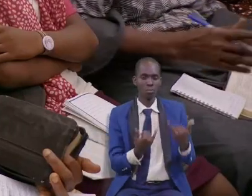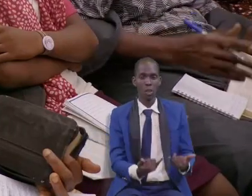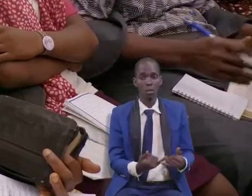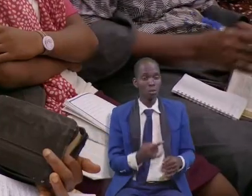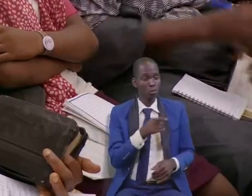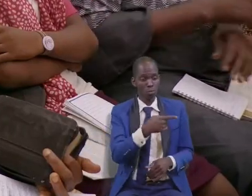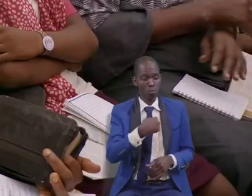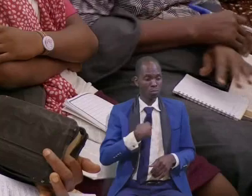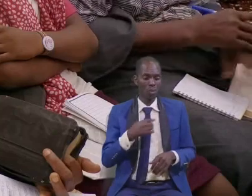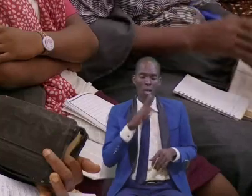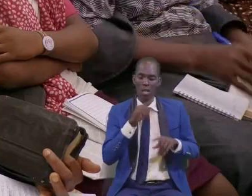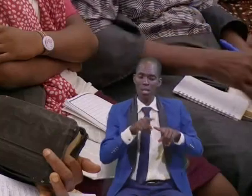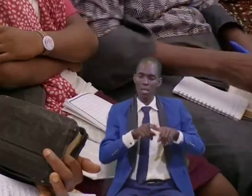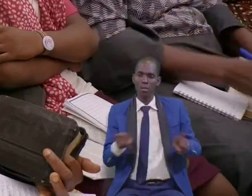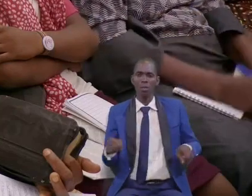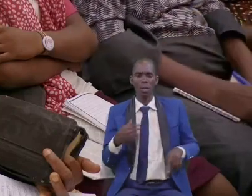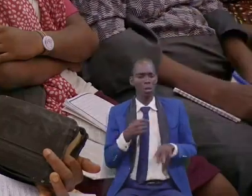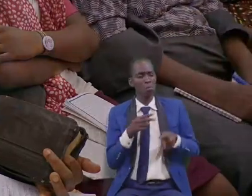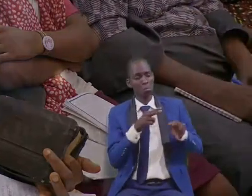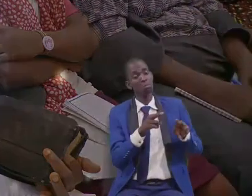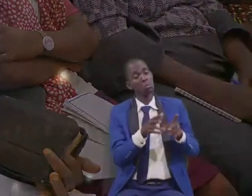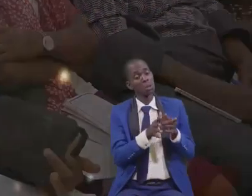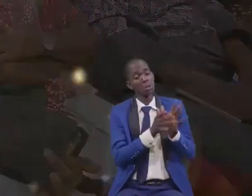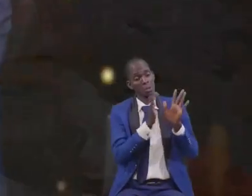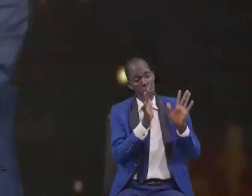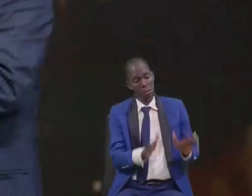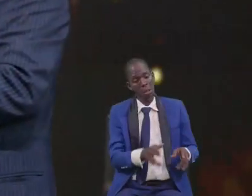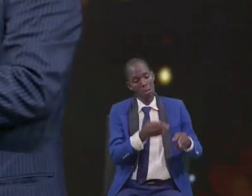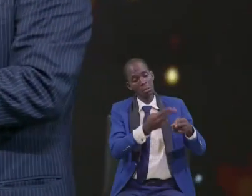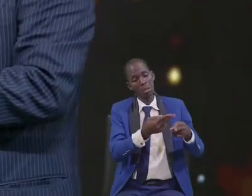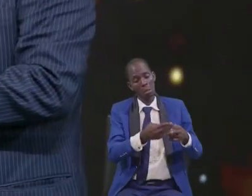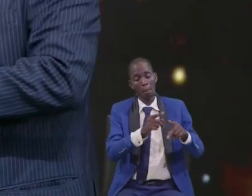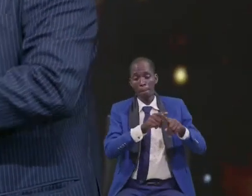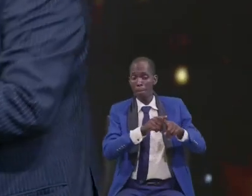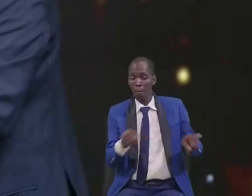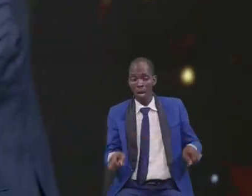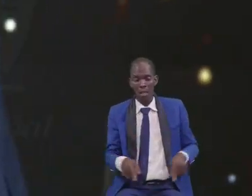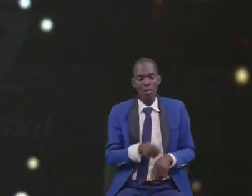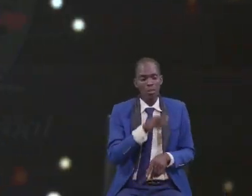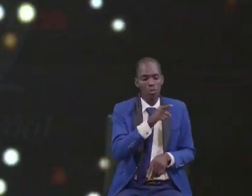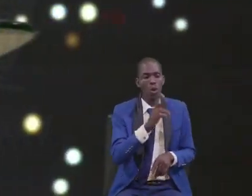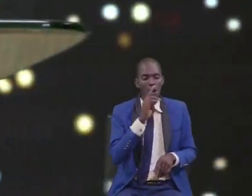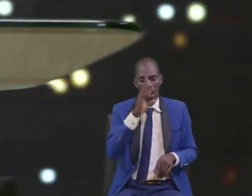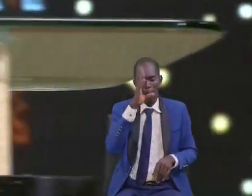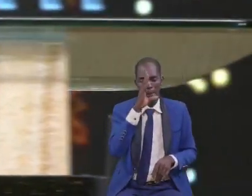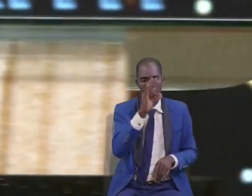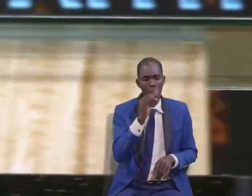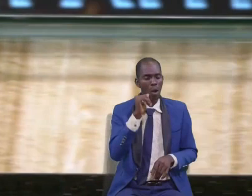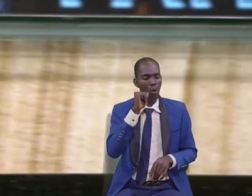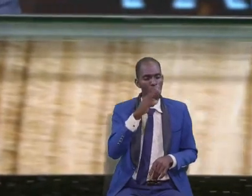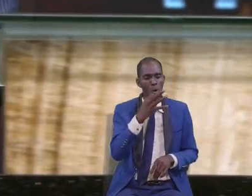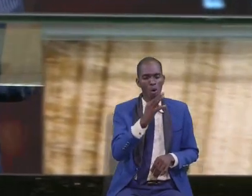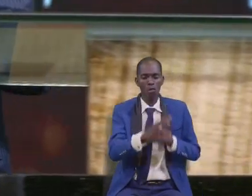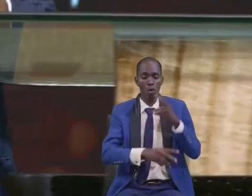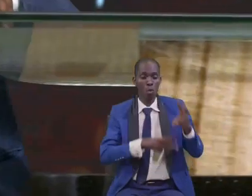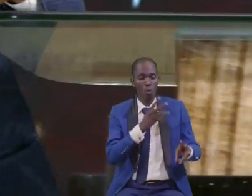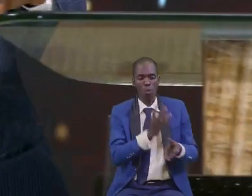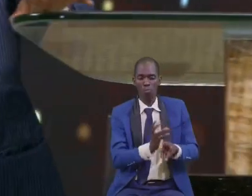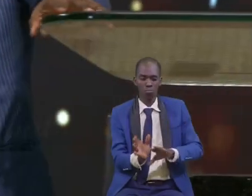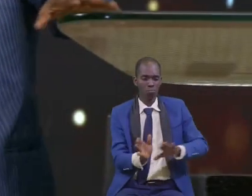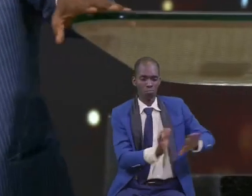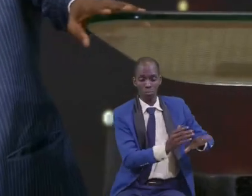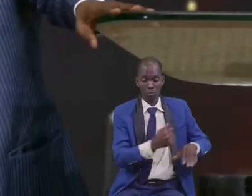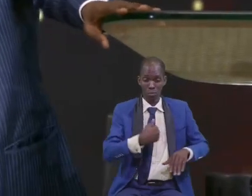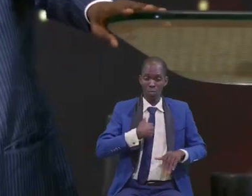Looks like you are superficial. Looks like you're a man of the world, a woman of the world. And I have something that will take me to